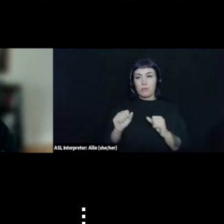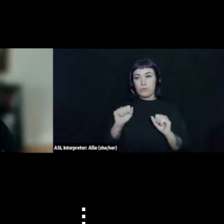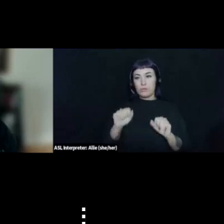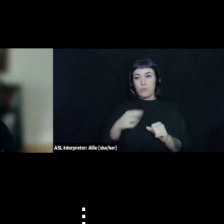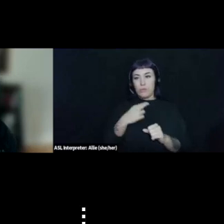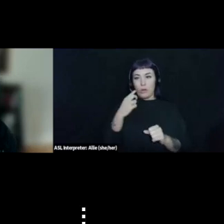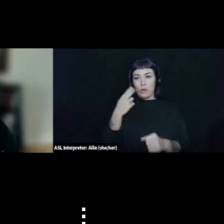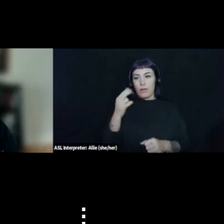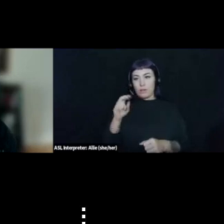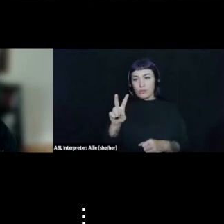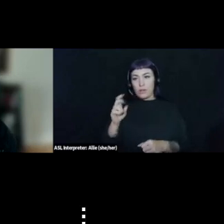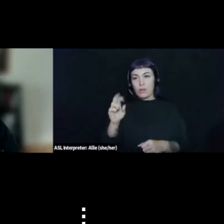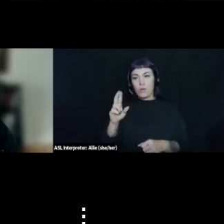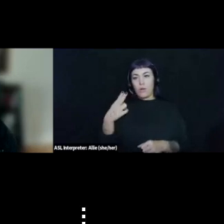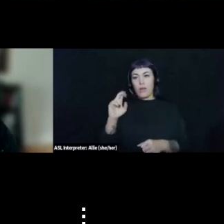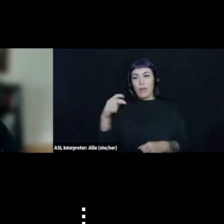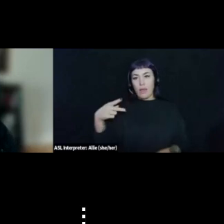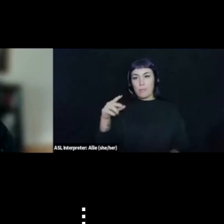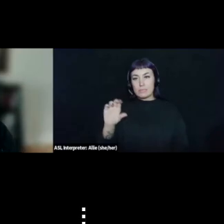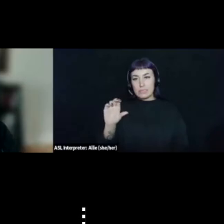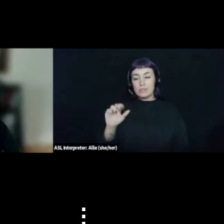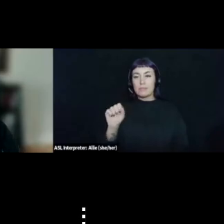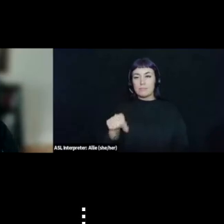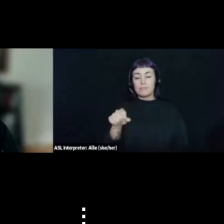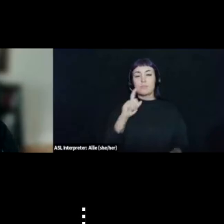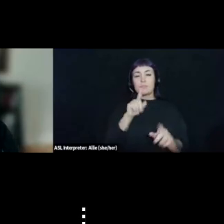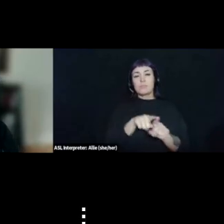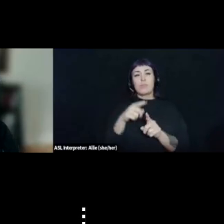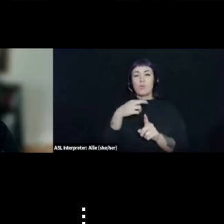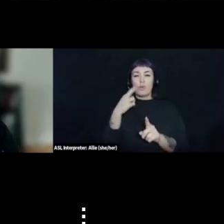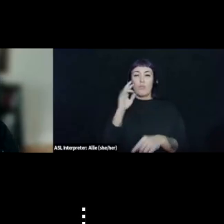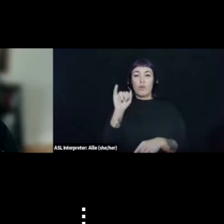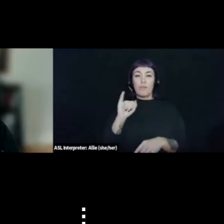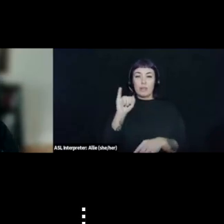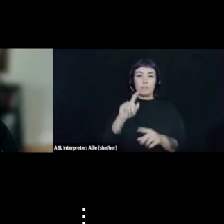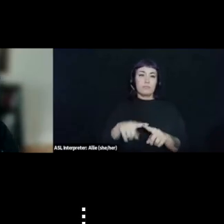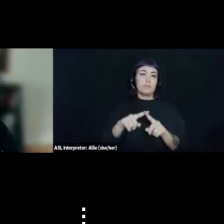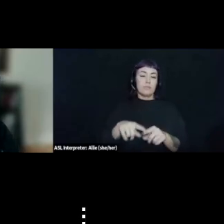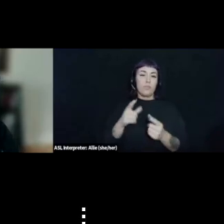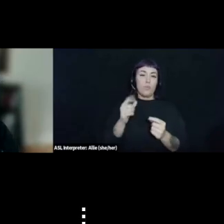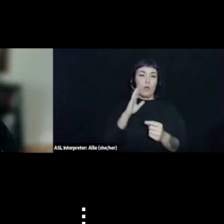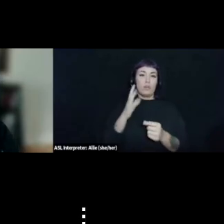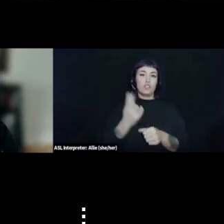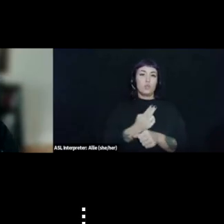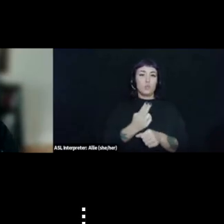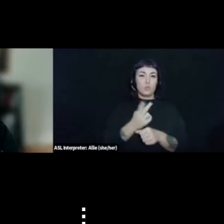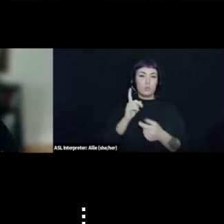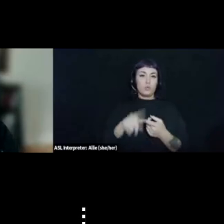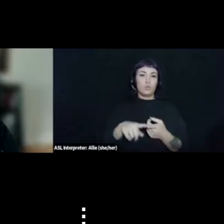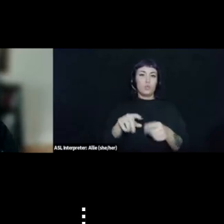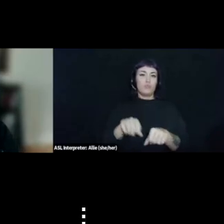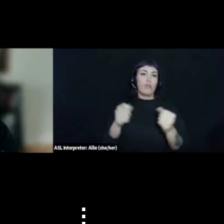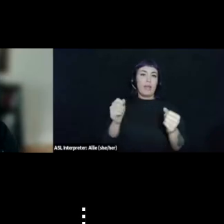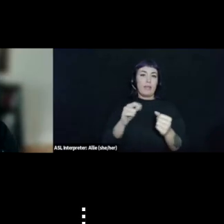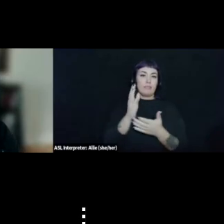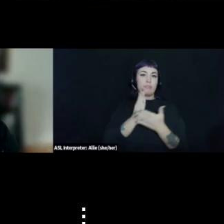at risk for HIV or Hep C. There's also a risk of infection, depending on what implement you're using to break the